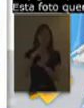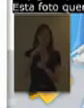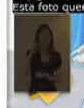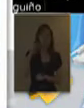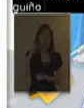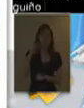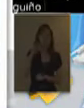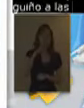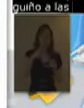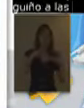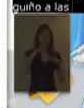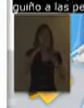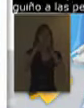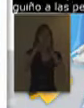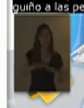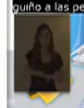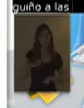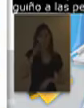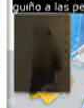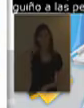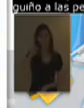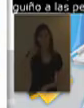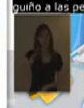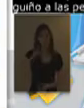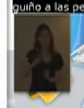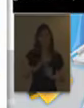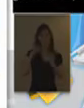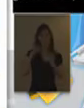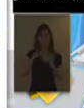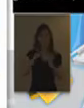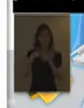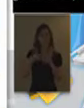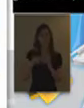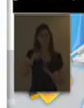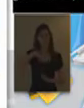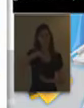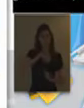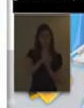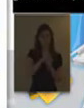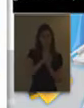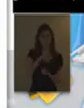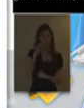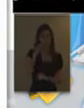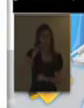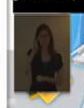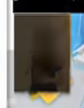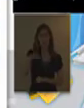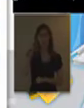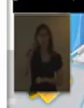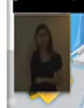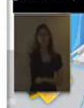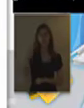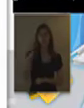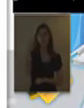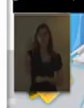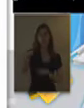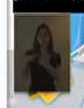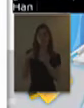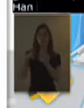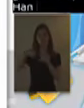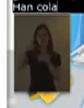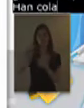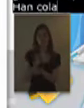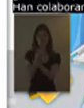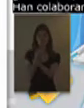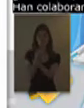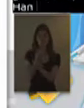working with me in CTIC in our research area. And in the specific framework of this programme, we've also been involved with 4 other partners who I'll